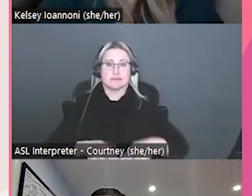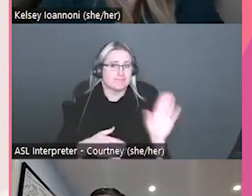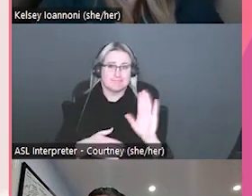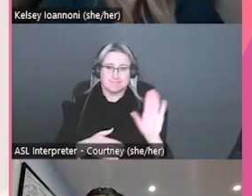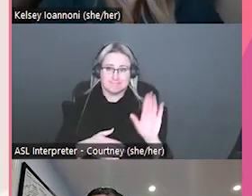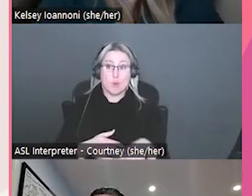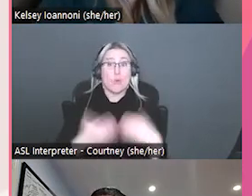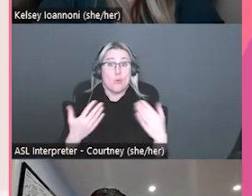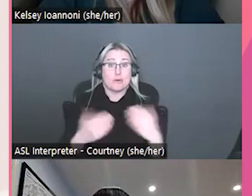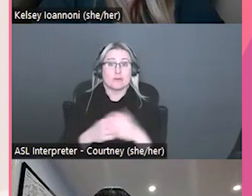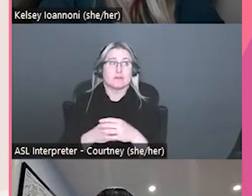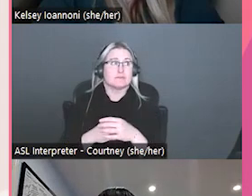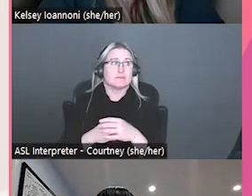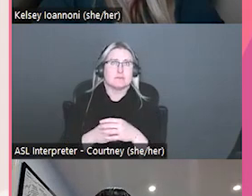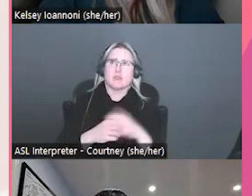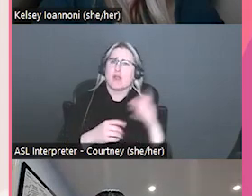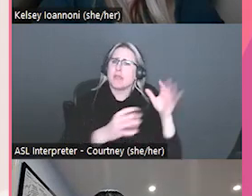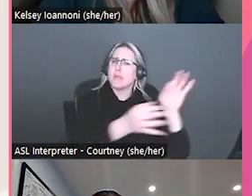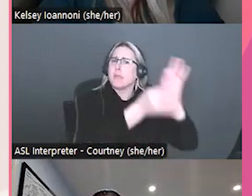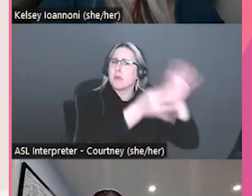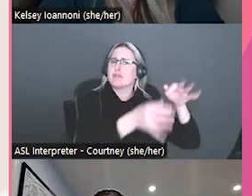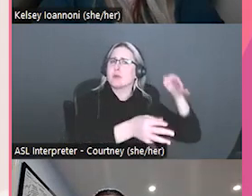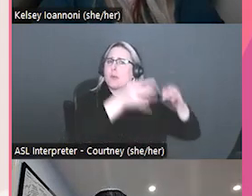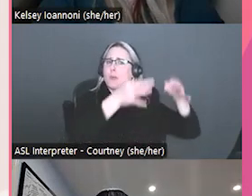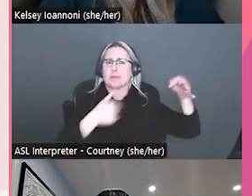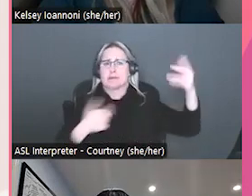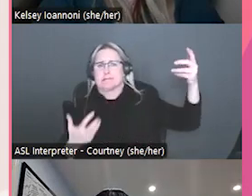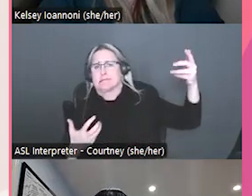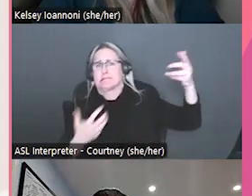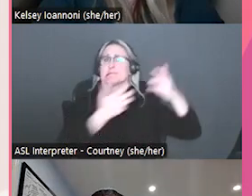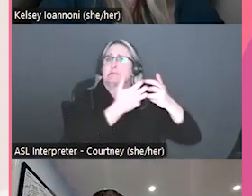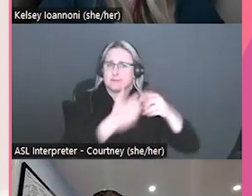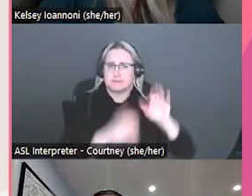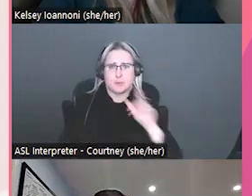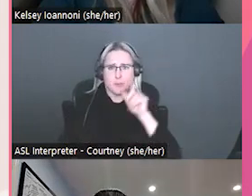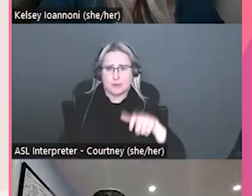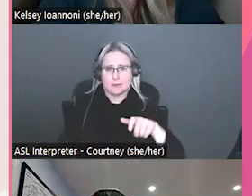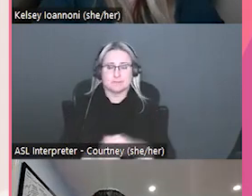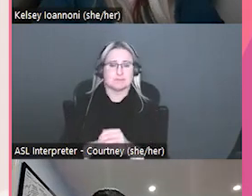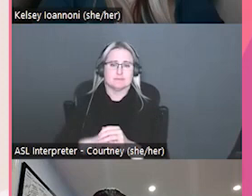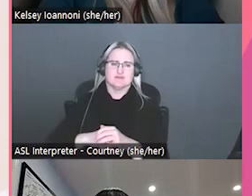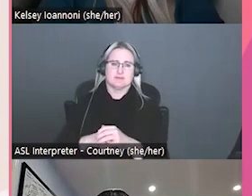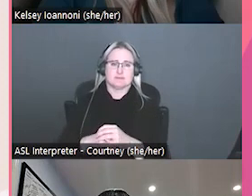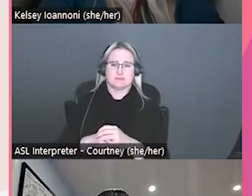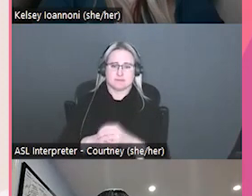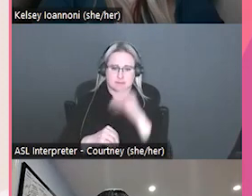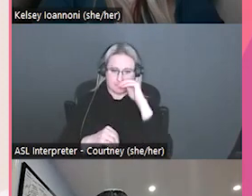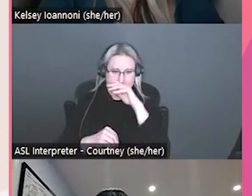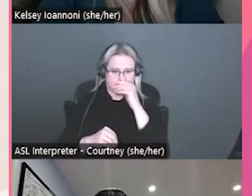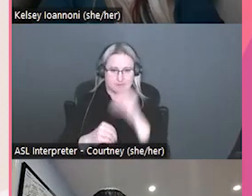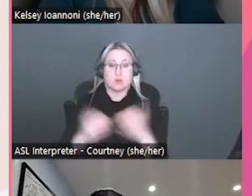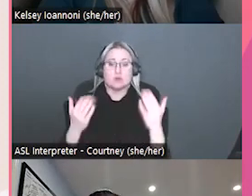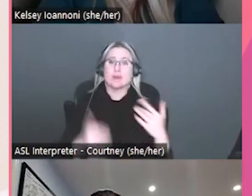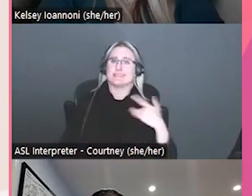a specific ideal weight. So whereas these traditional models of healthism and sizeism denote weight loss as